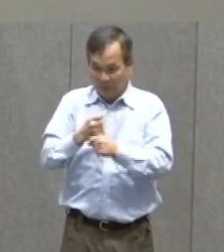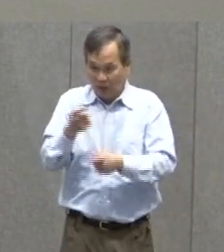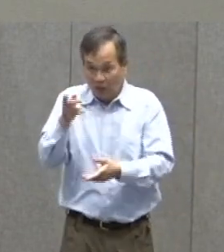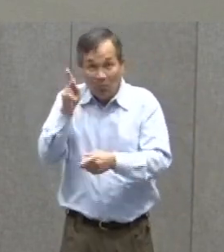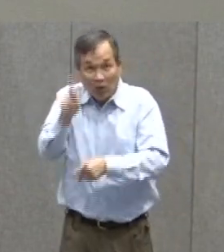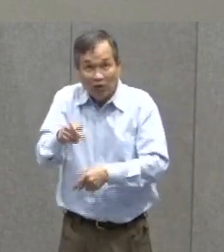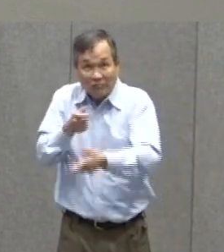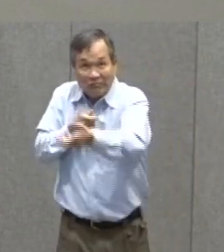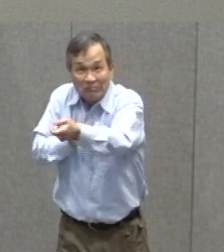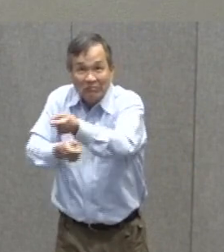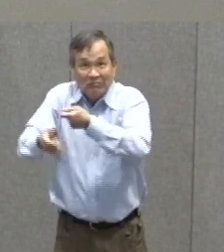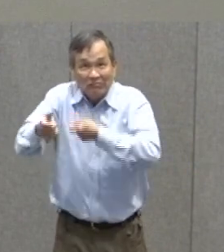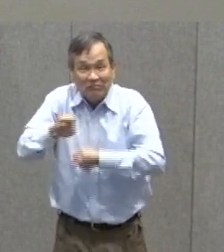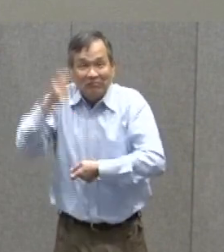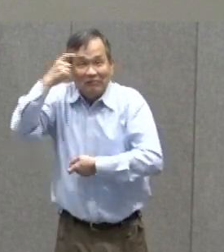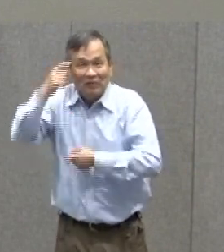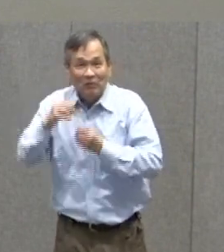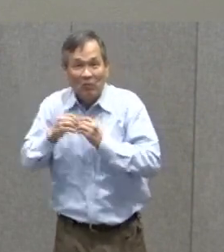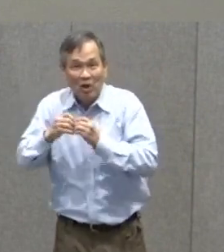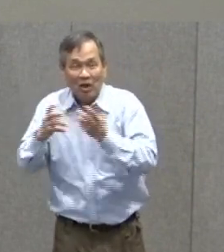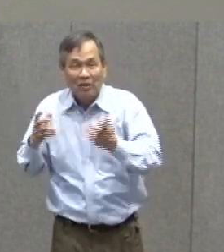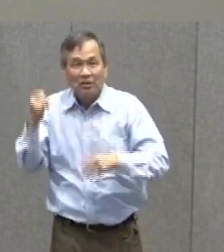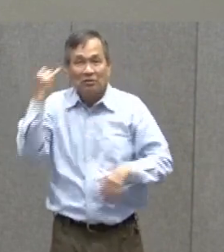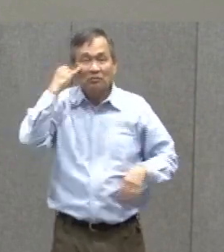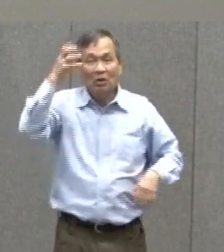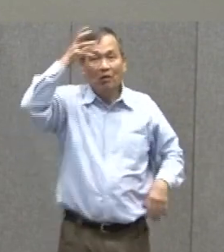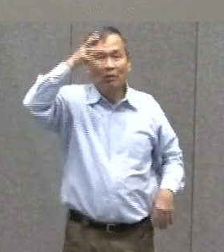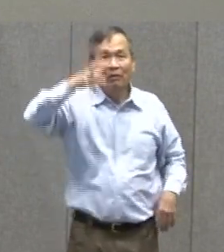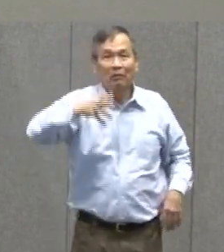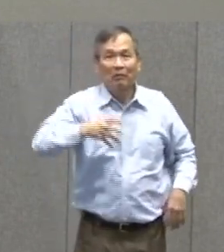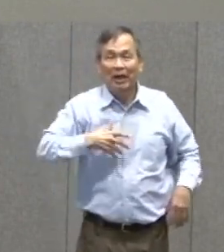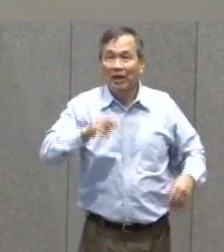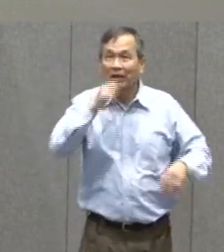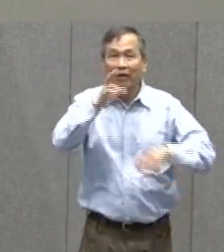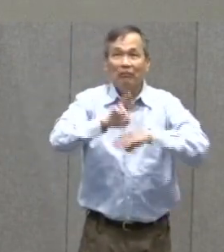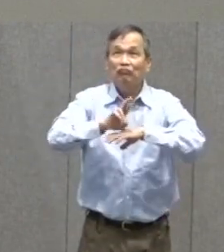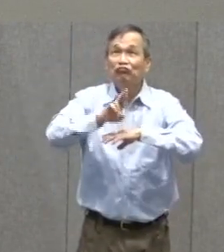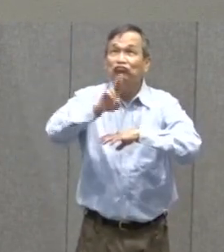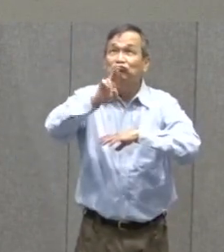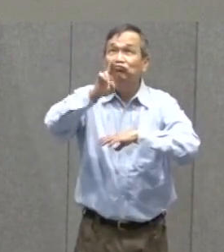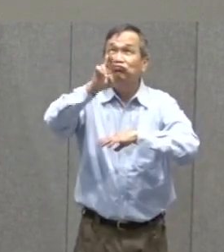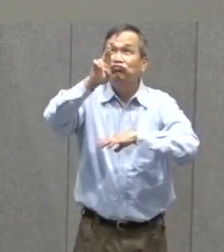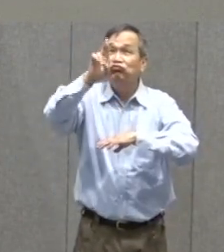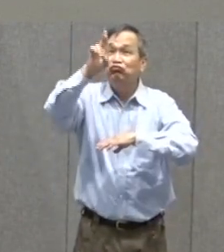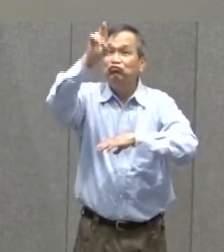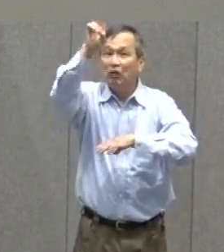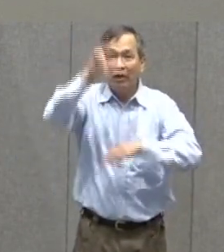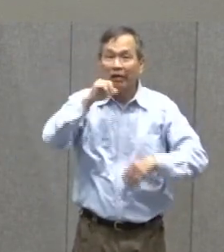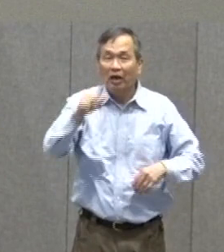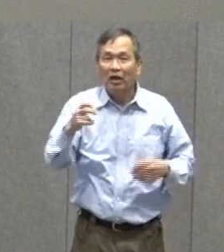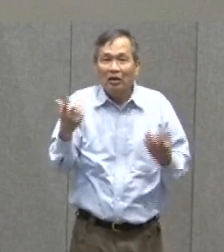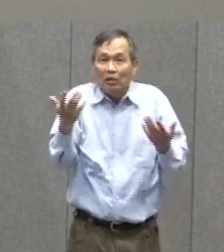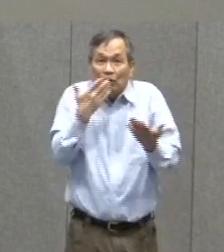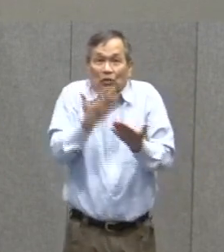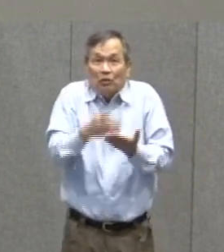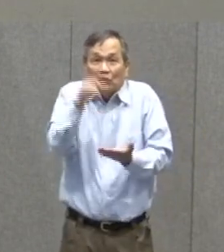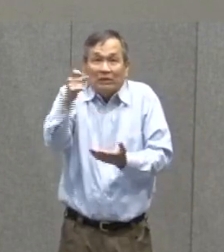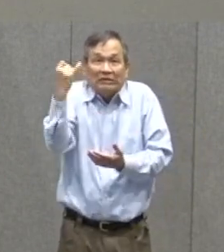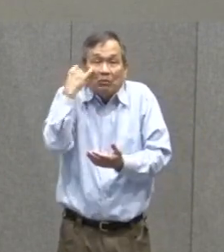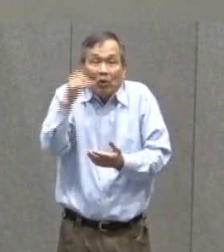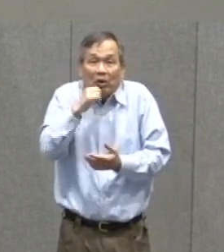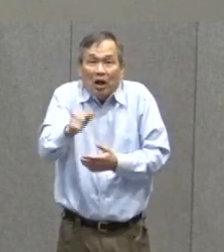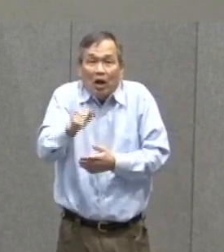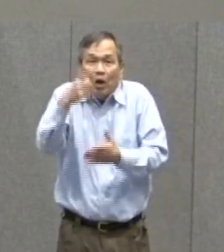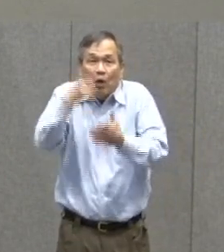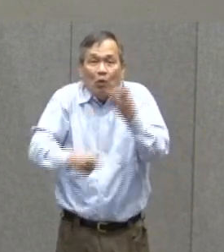if a man did not go up to outer space? What if? Wow, that's a big question. So there's just a lot